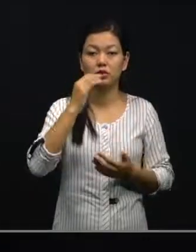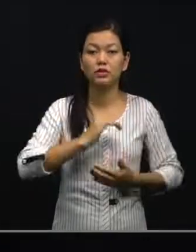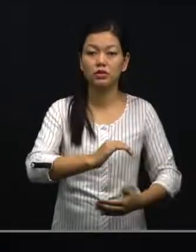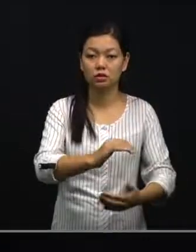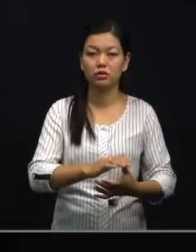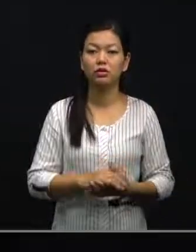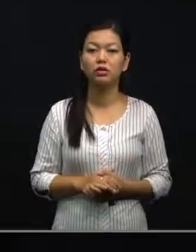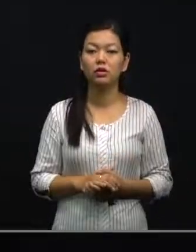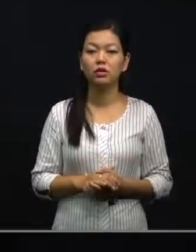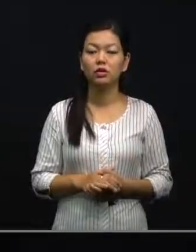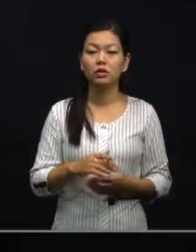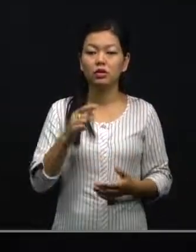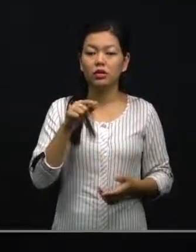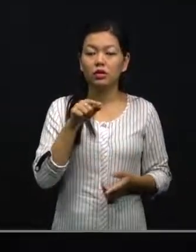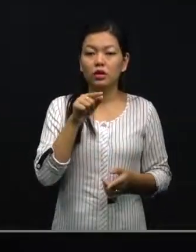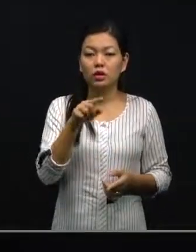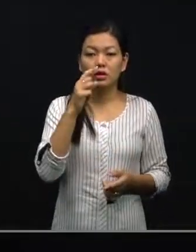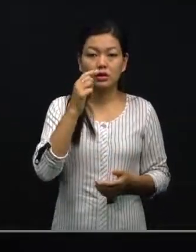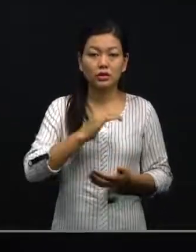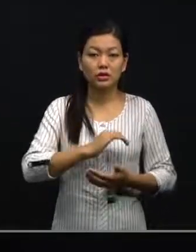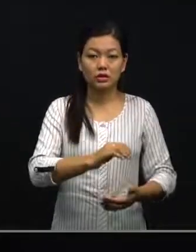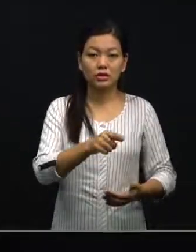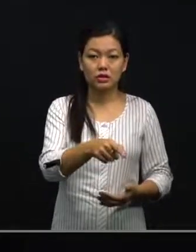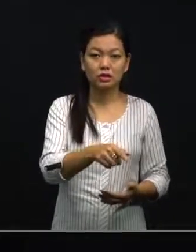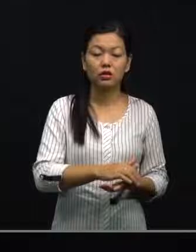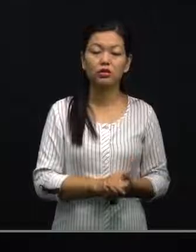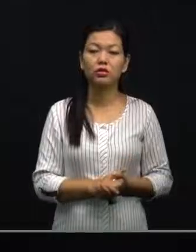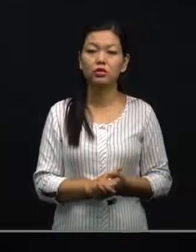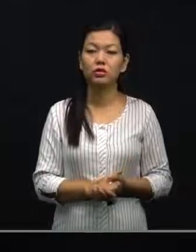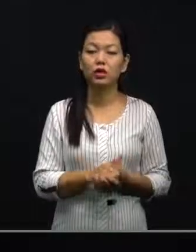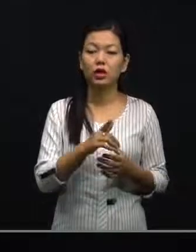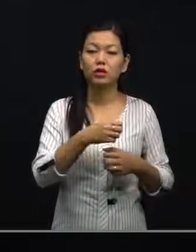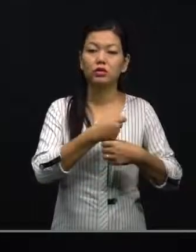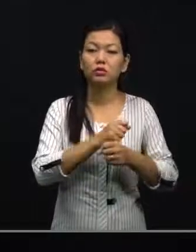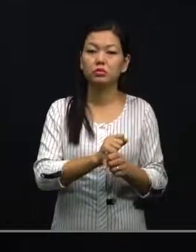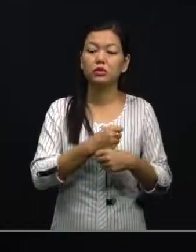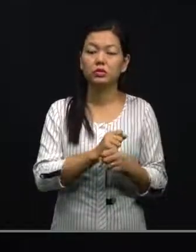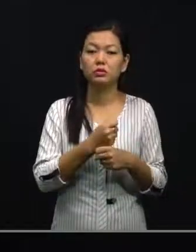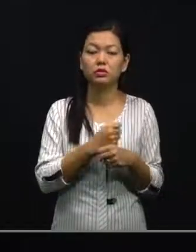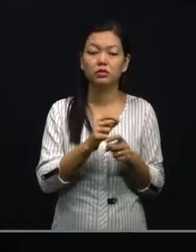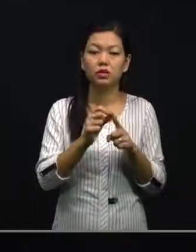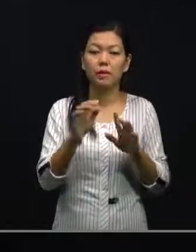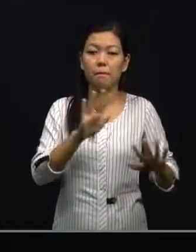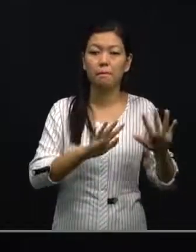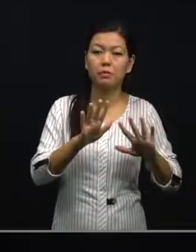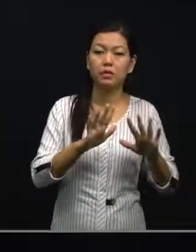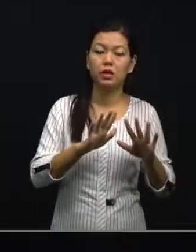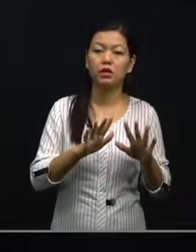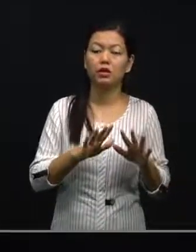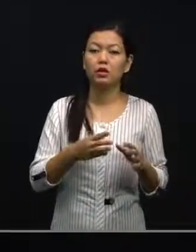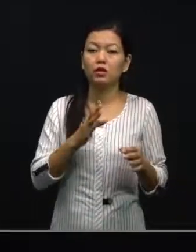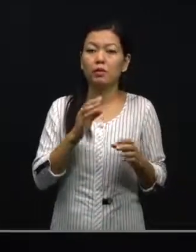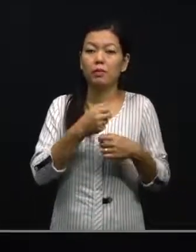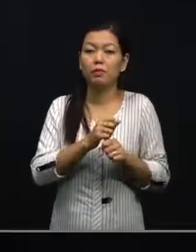in terrorizing the ghost, or Sir Simon here, and you will find that Washington Otis is